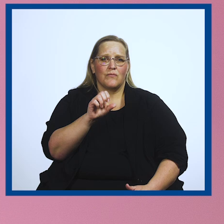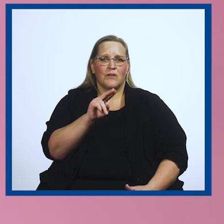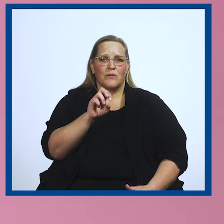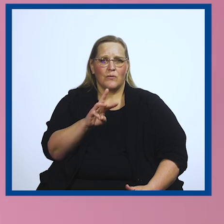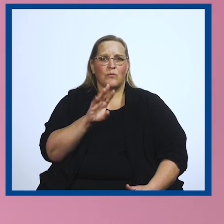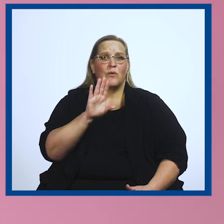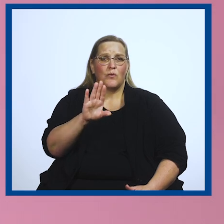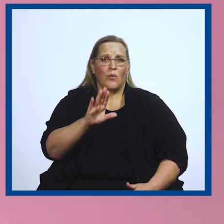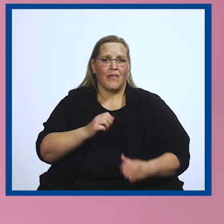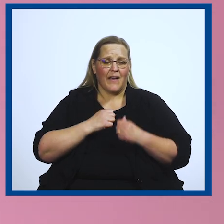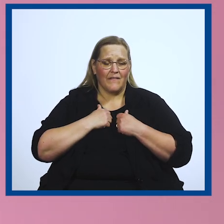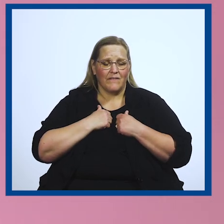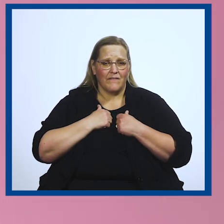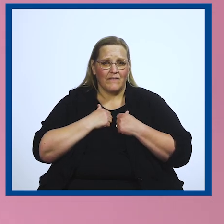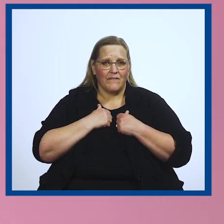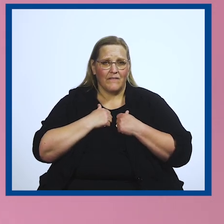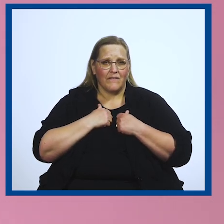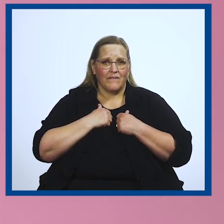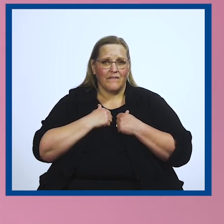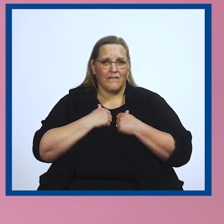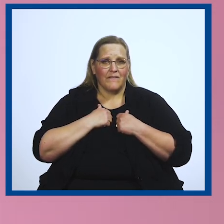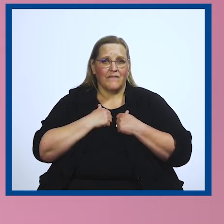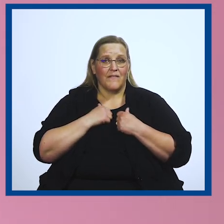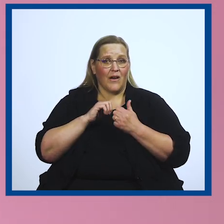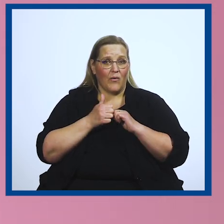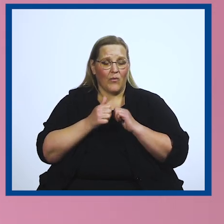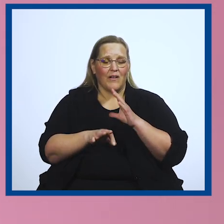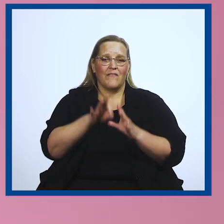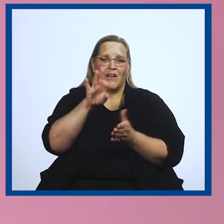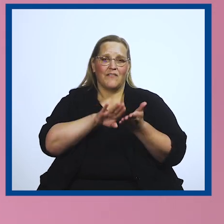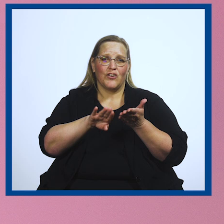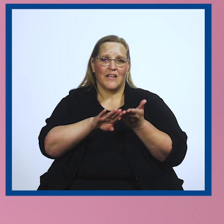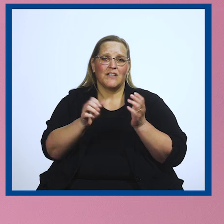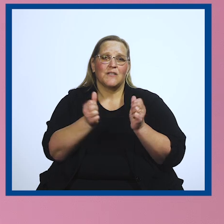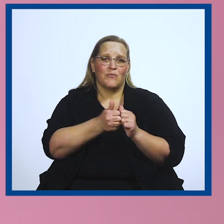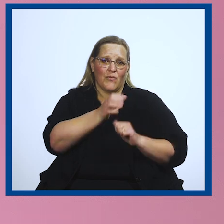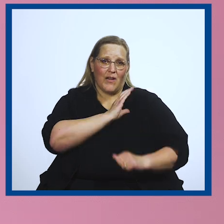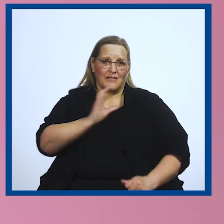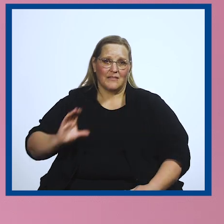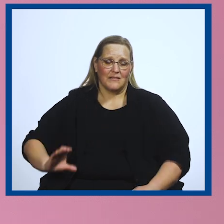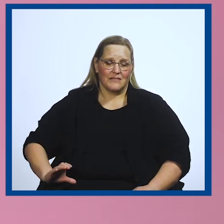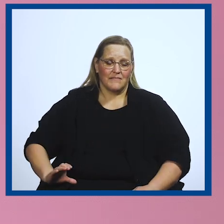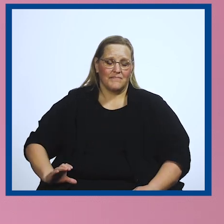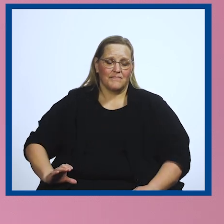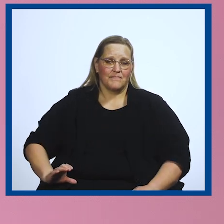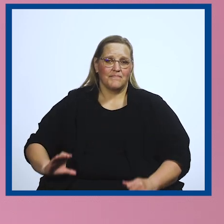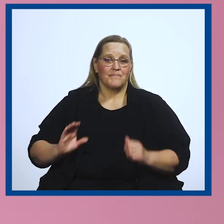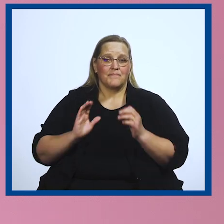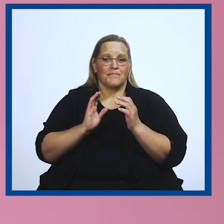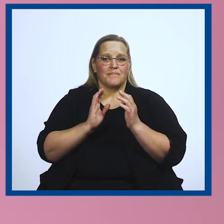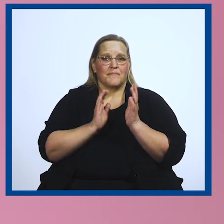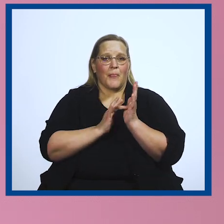Renew your life by finding forgiveness in Christ. It says that